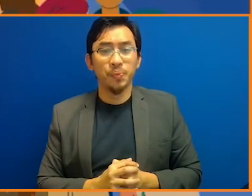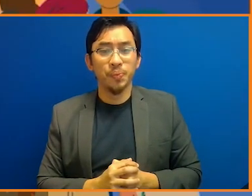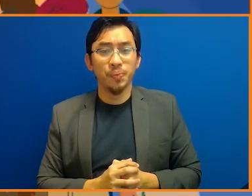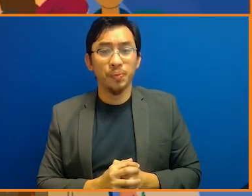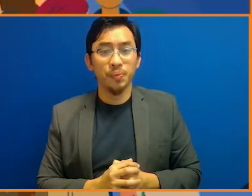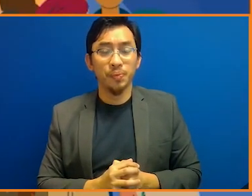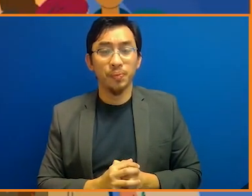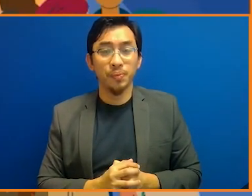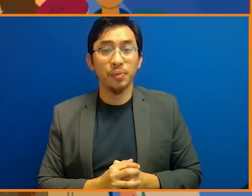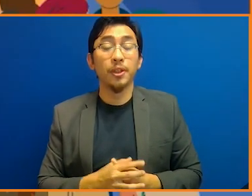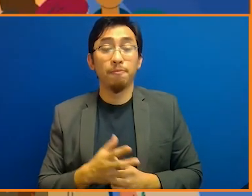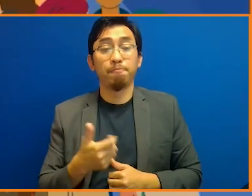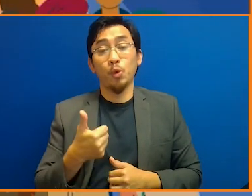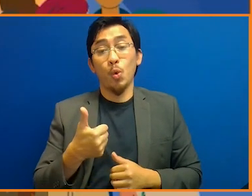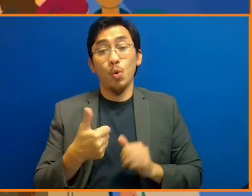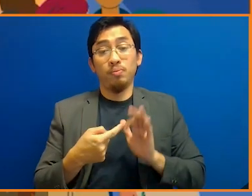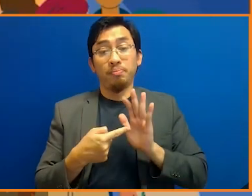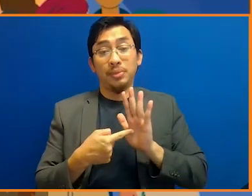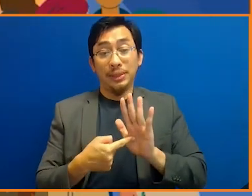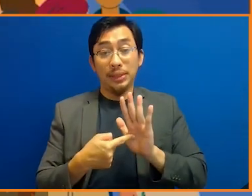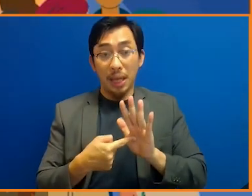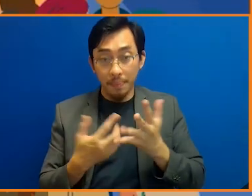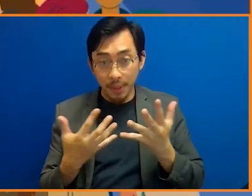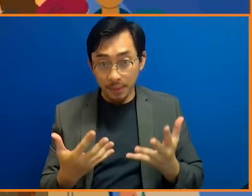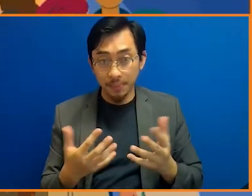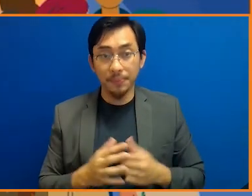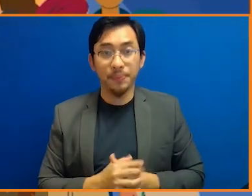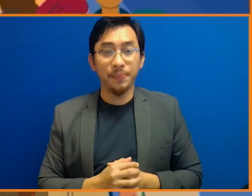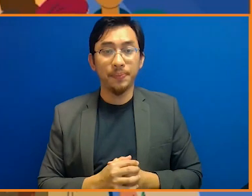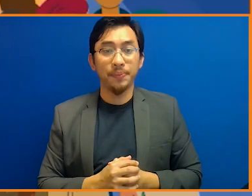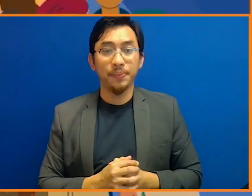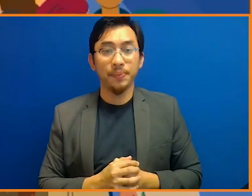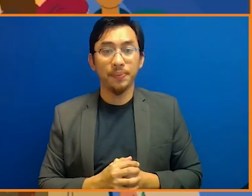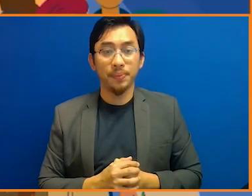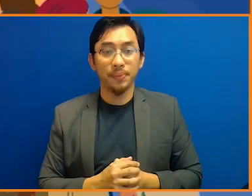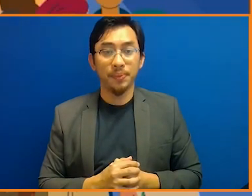things. And this is a good example that